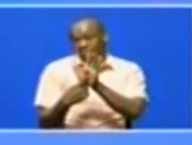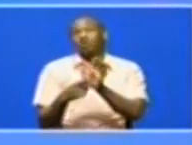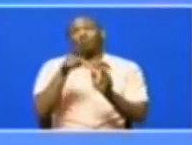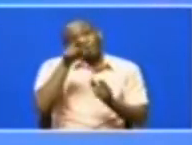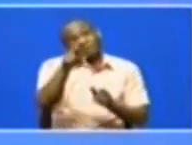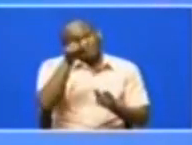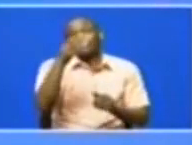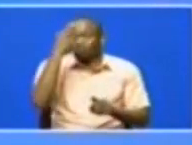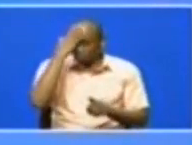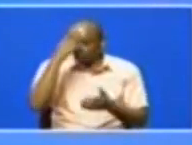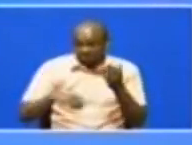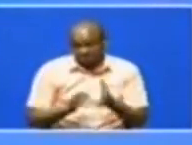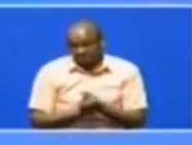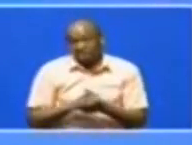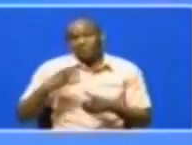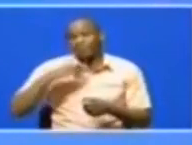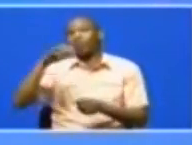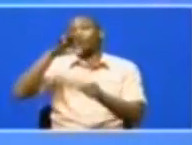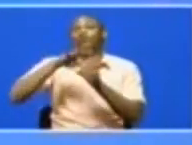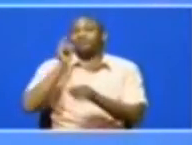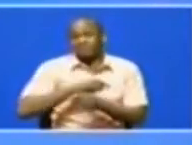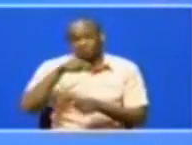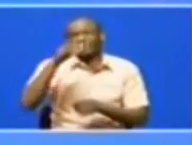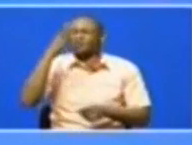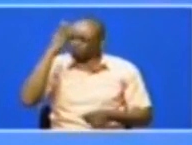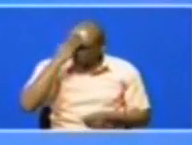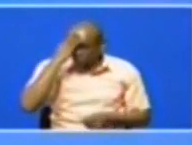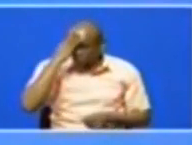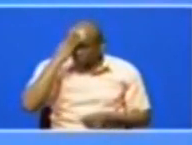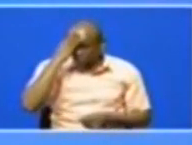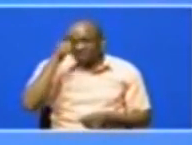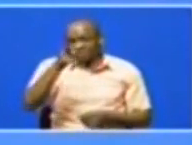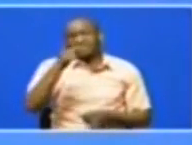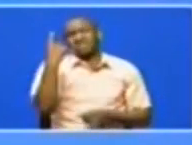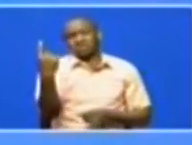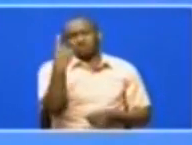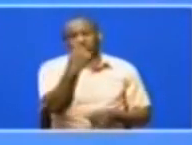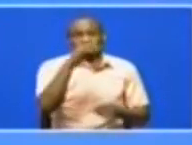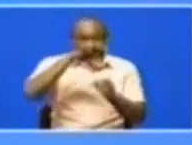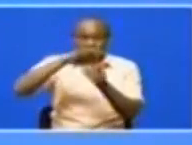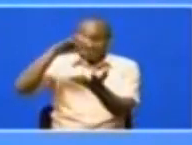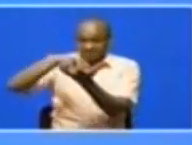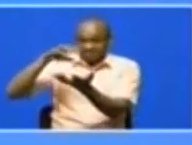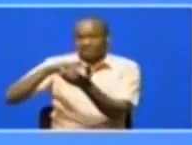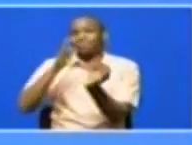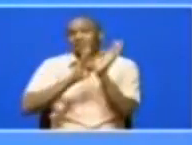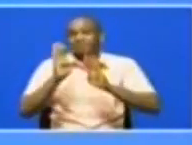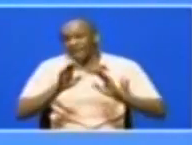Nyinyi mlikuwa mnajua wale walichaguliwa, mlikuwa mnajua how each polling station was behaving.